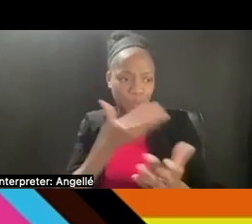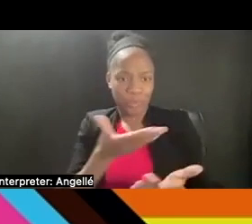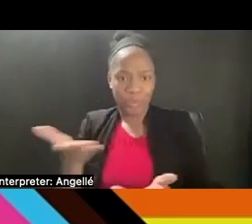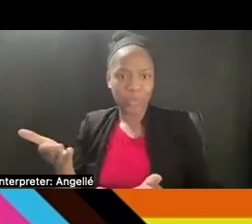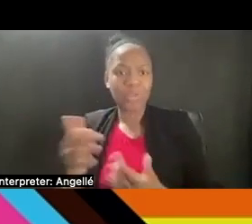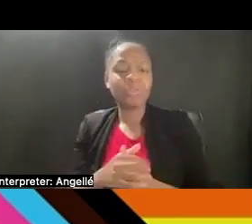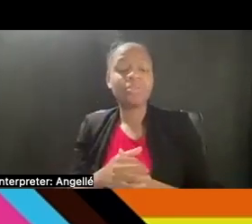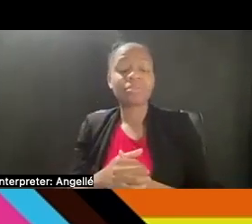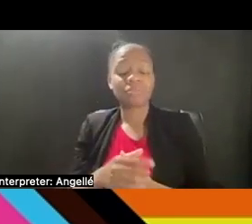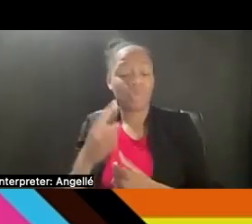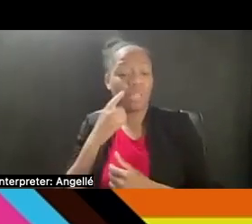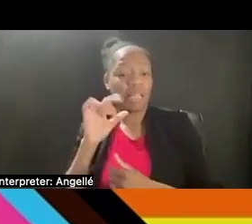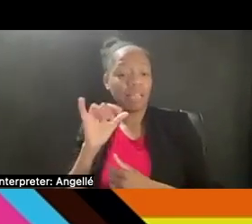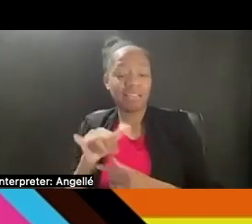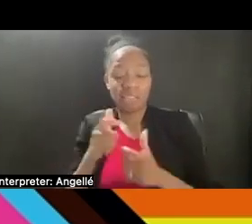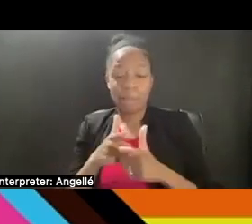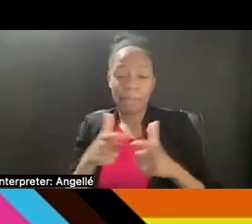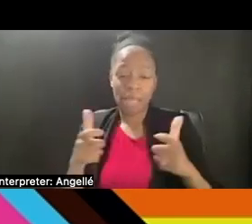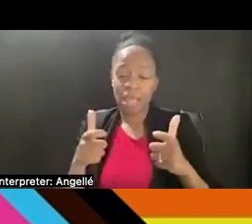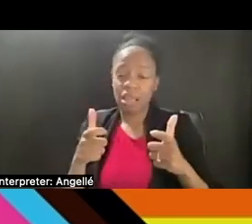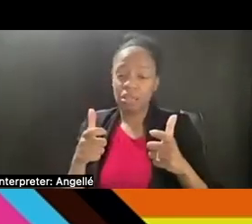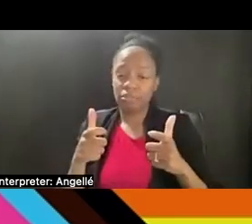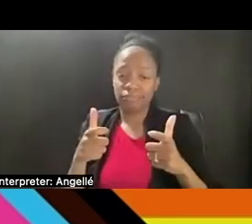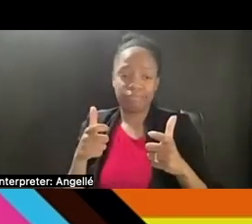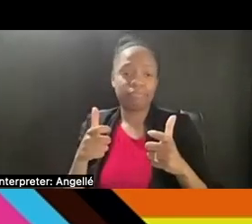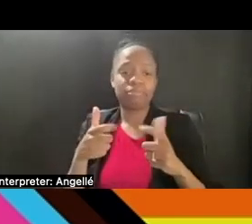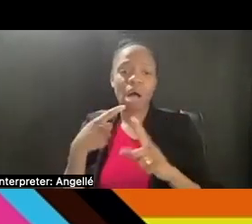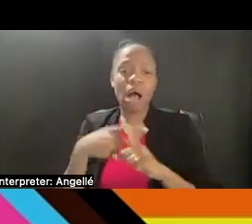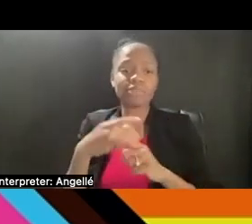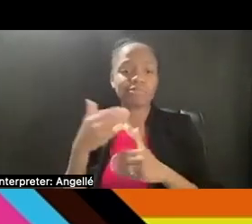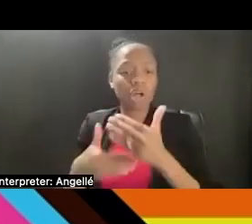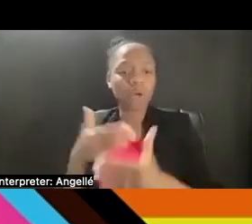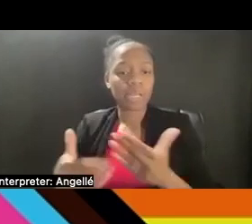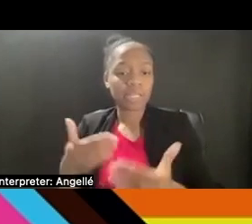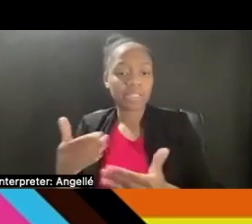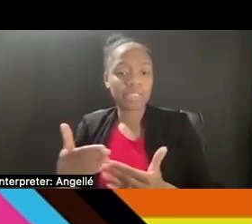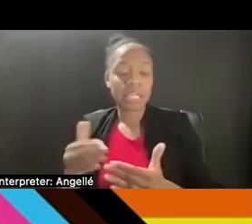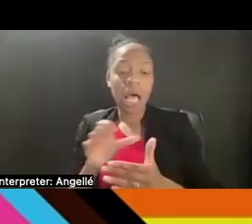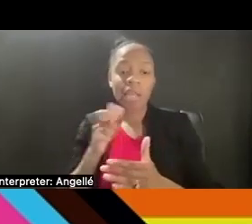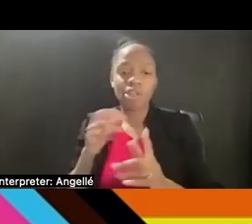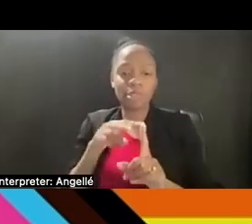is a huge step forward and another way to view mutual aid as well,